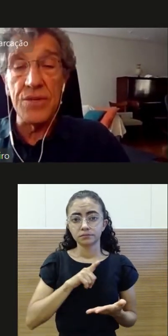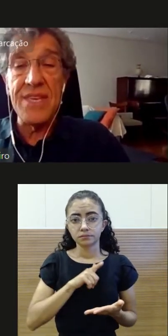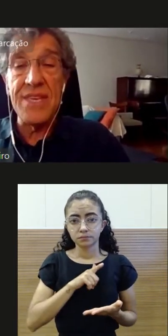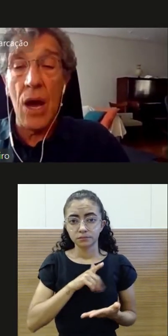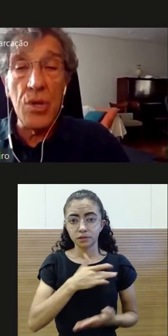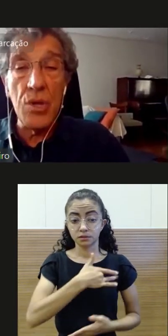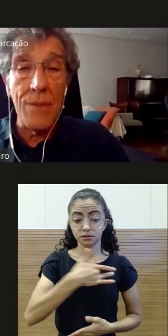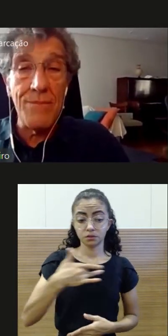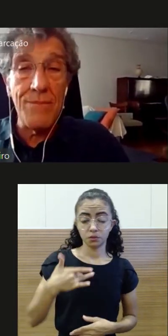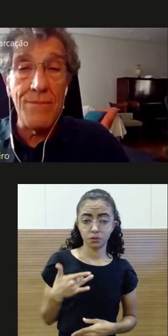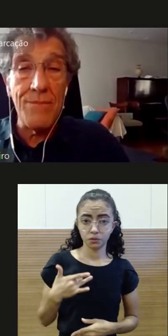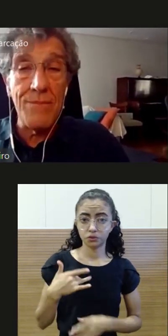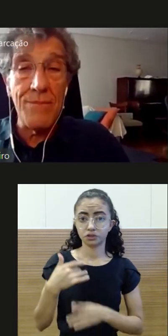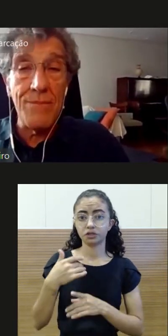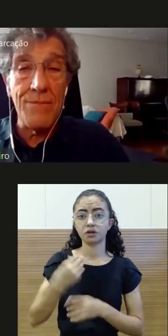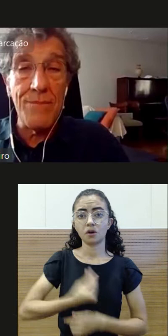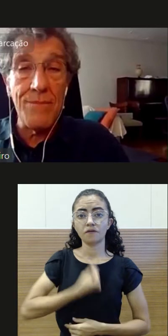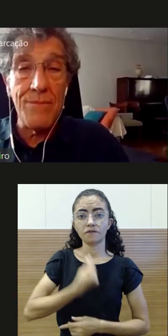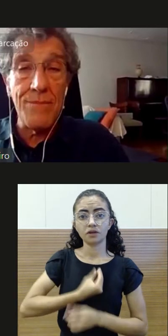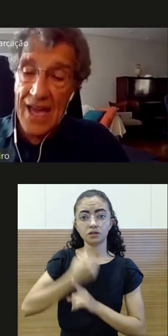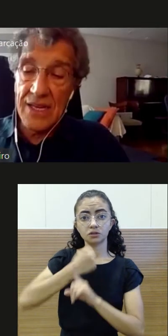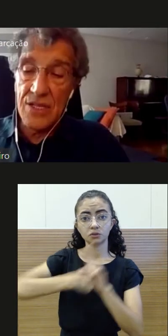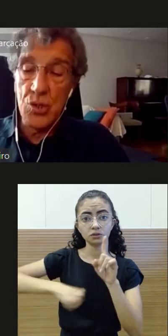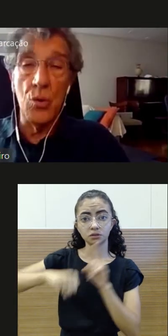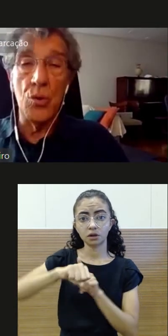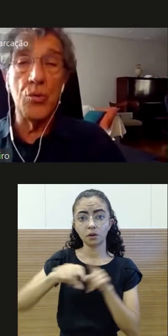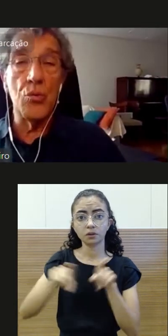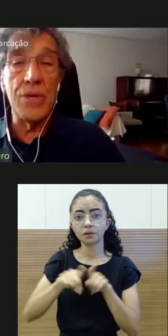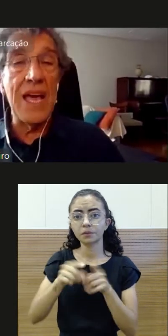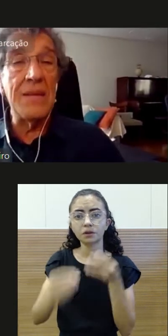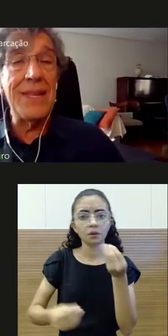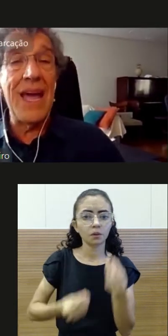damage culture, social life, and the environment.